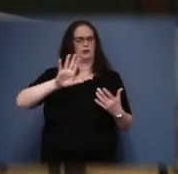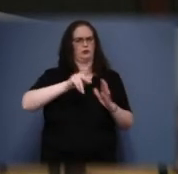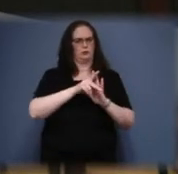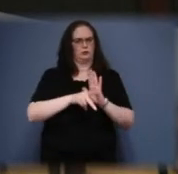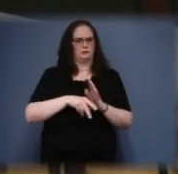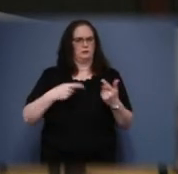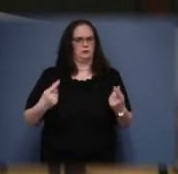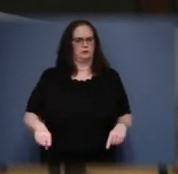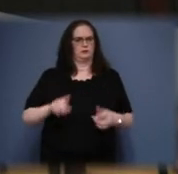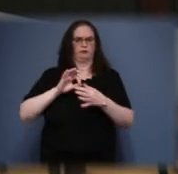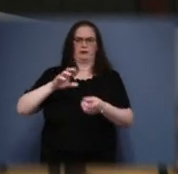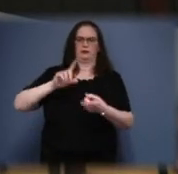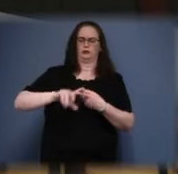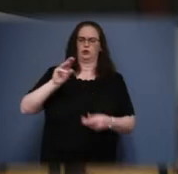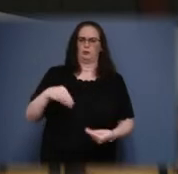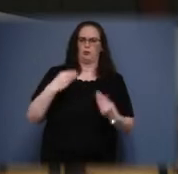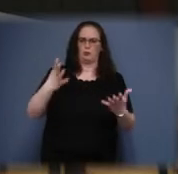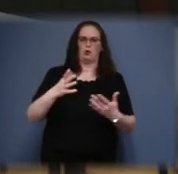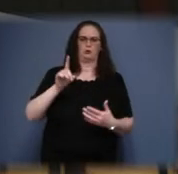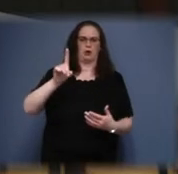principles regarding the proposed